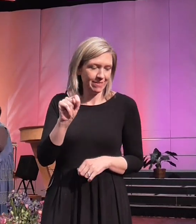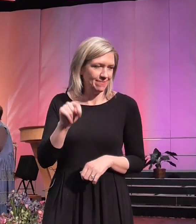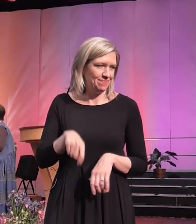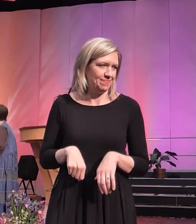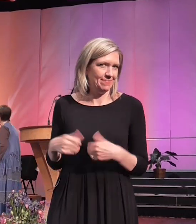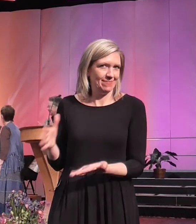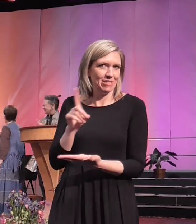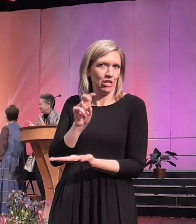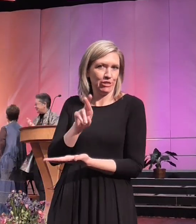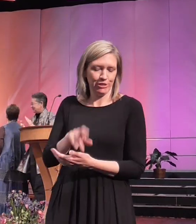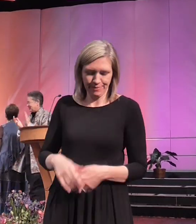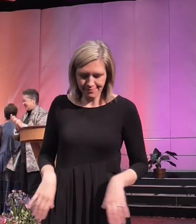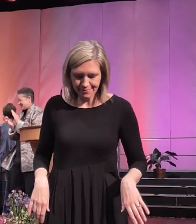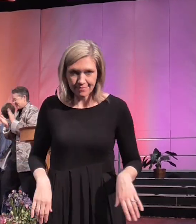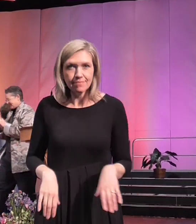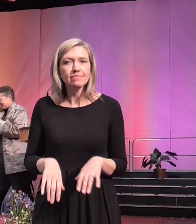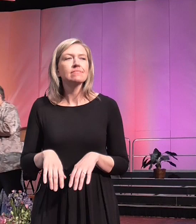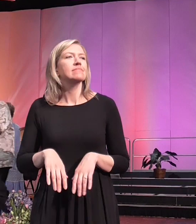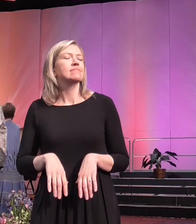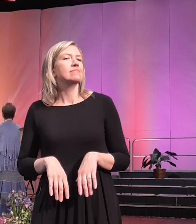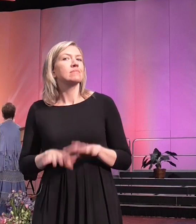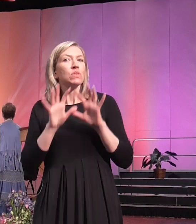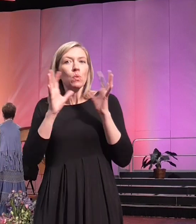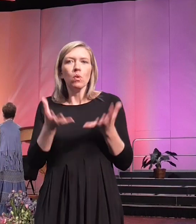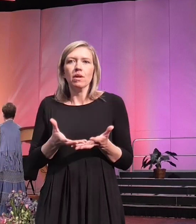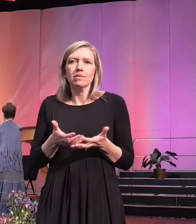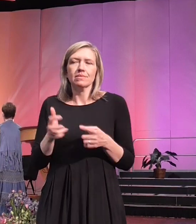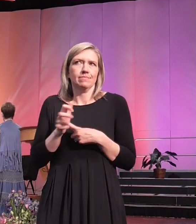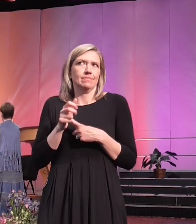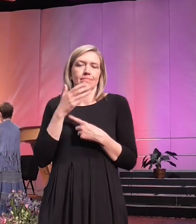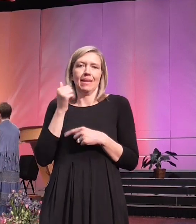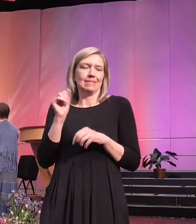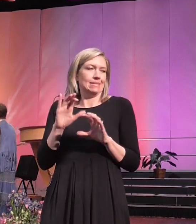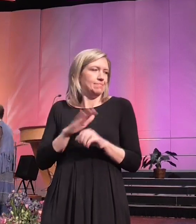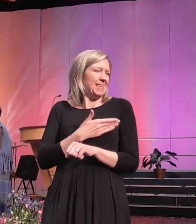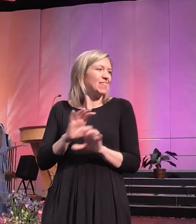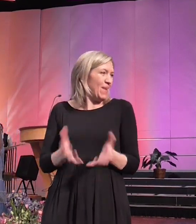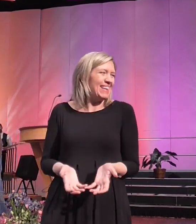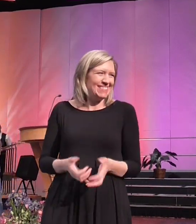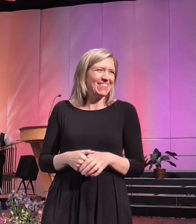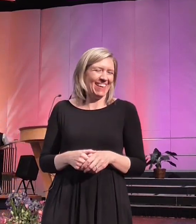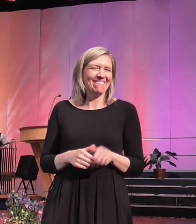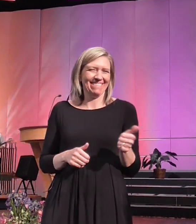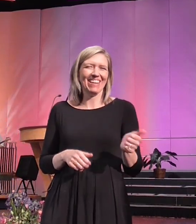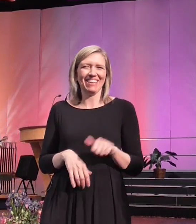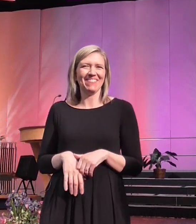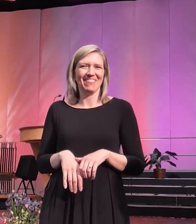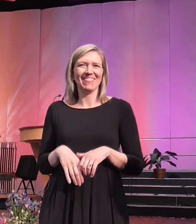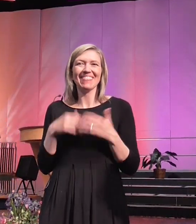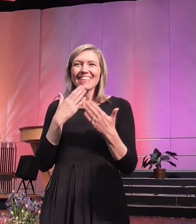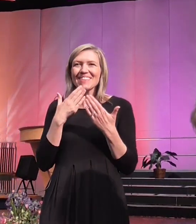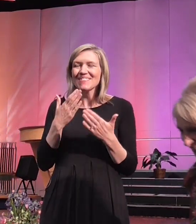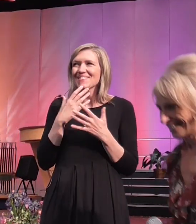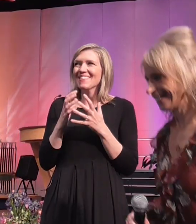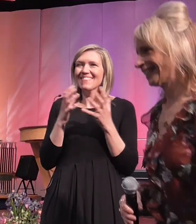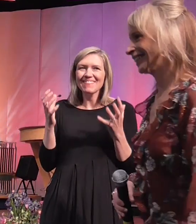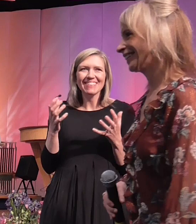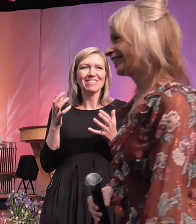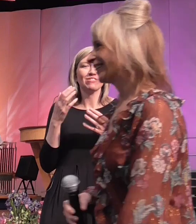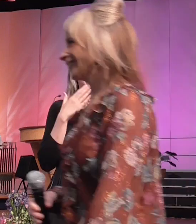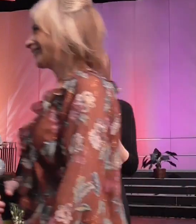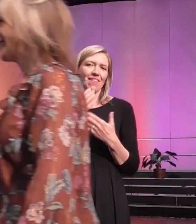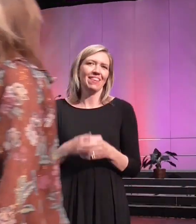doctor, and the world's greatest band ever. Thank you. We do have so much to be grateful